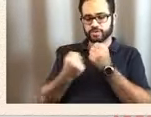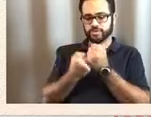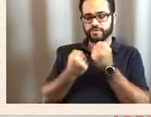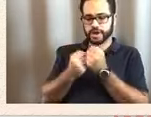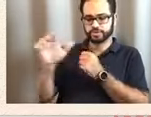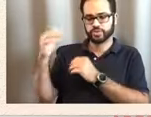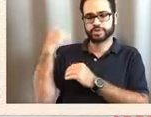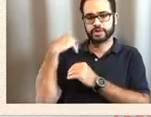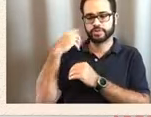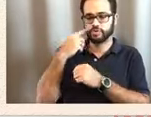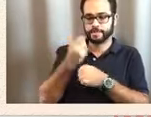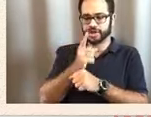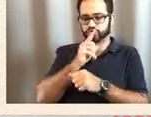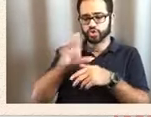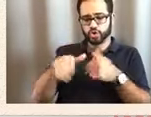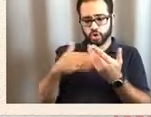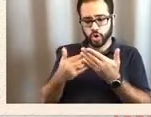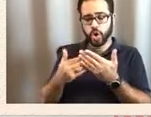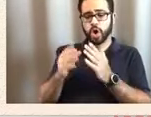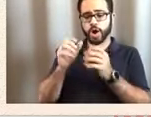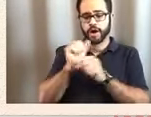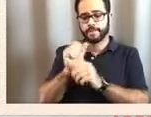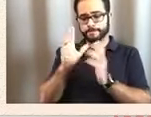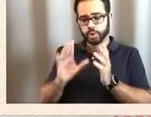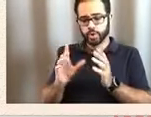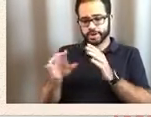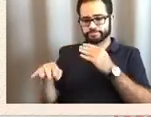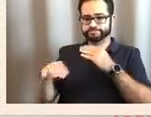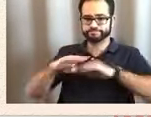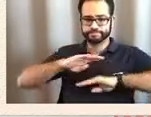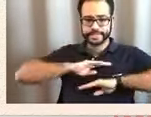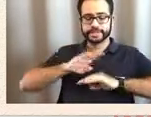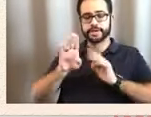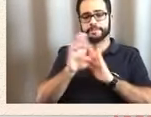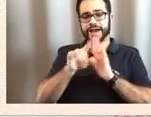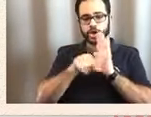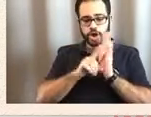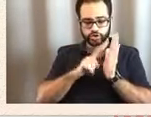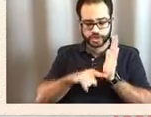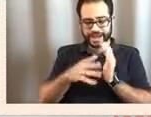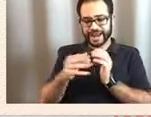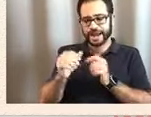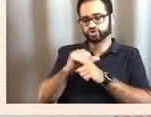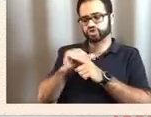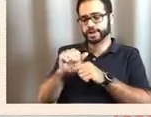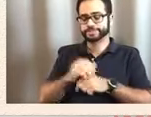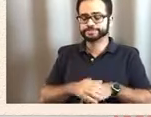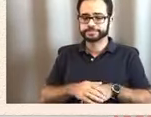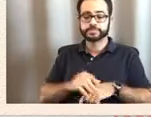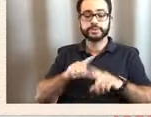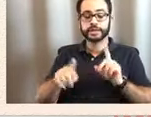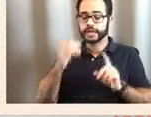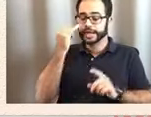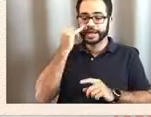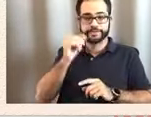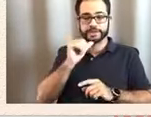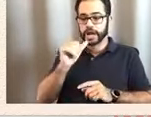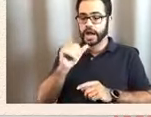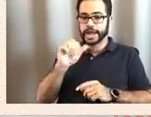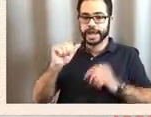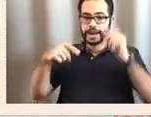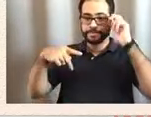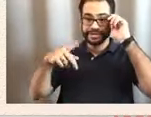employees meet training and background screening requirements. However, if they are not an APD waiver provider,